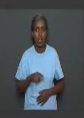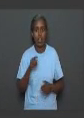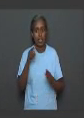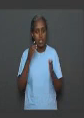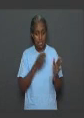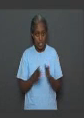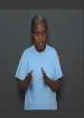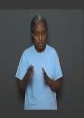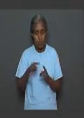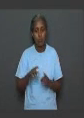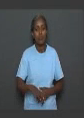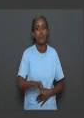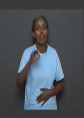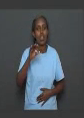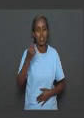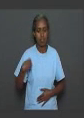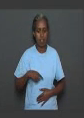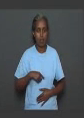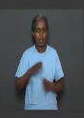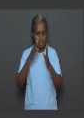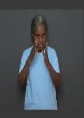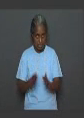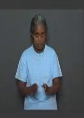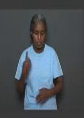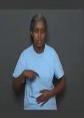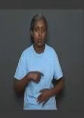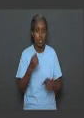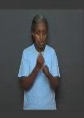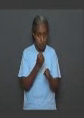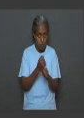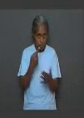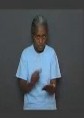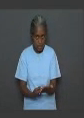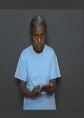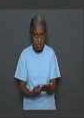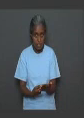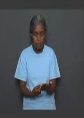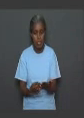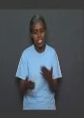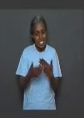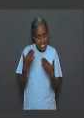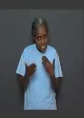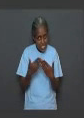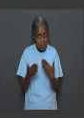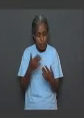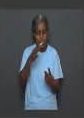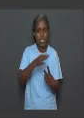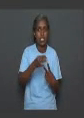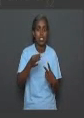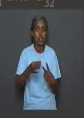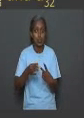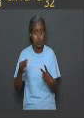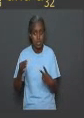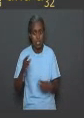our determinant. We can do this by simply choosing a